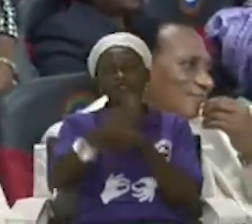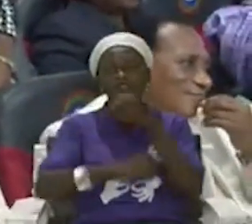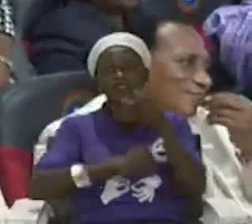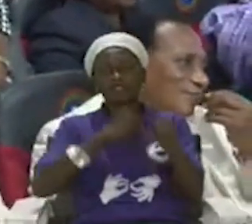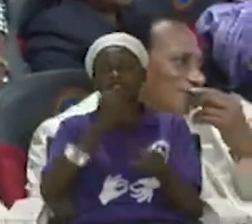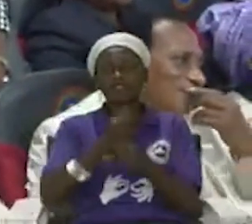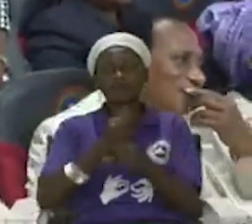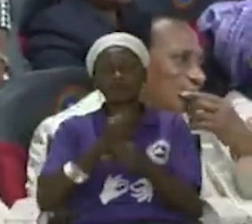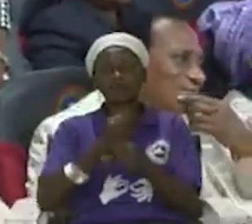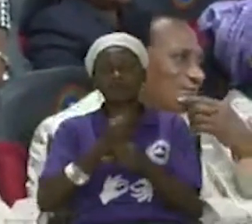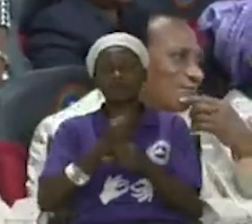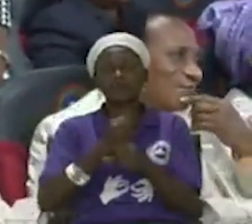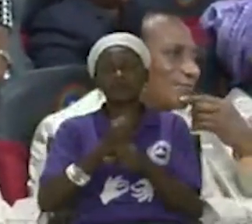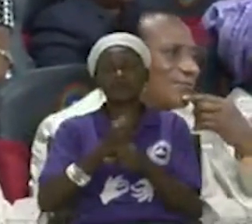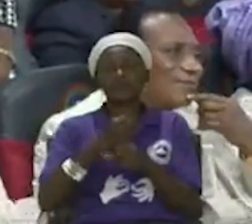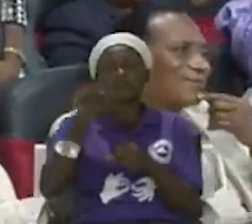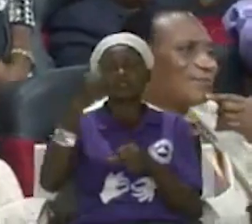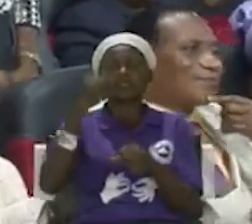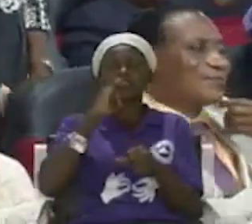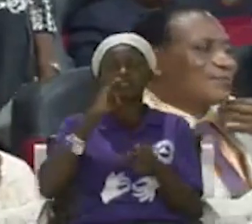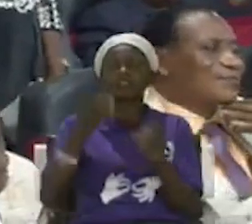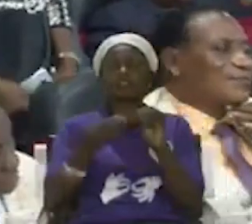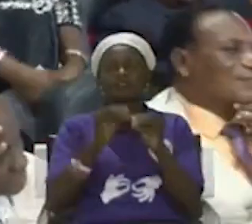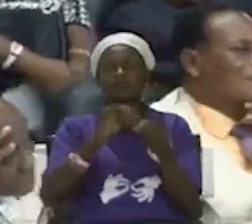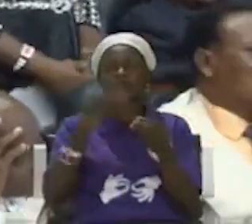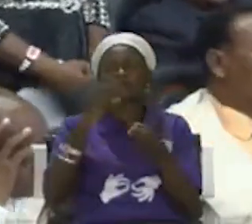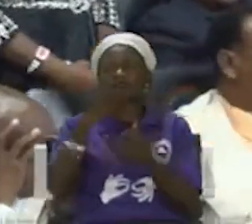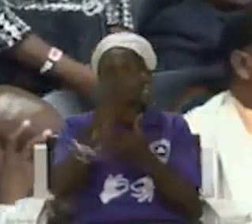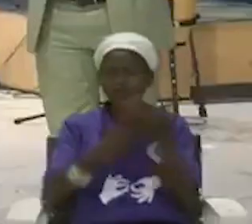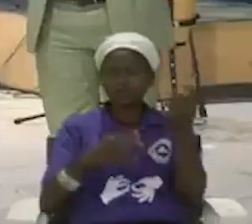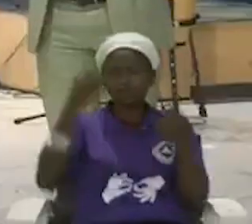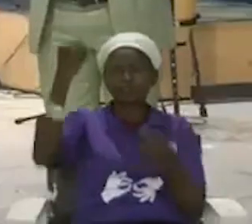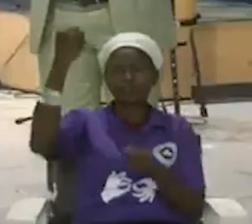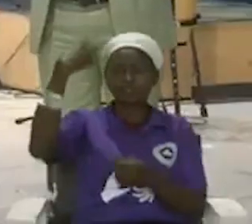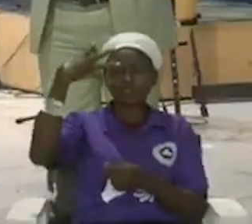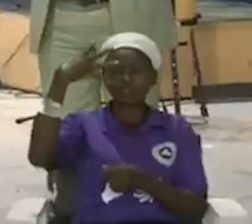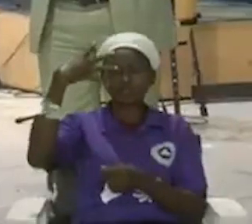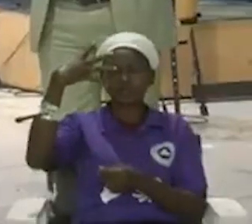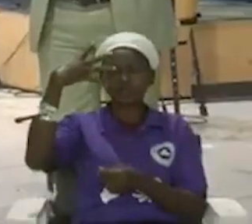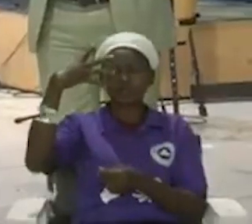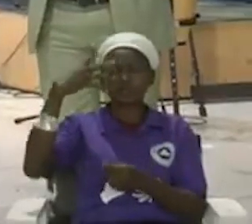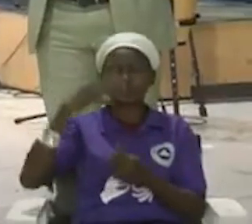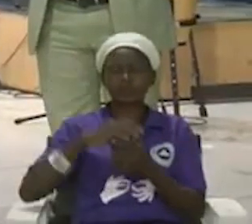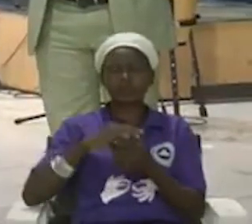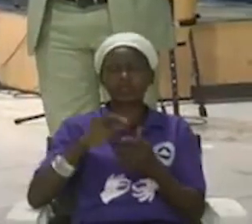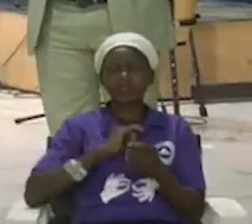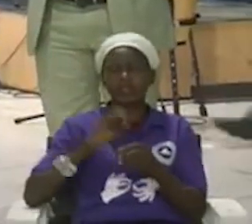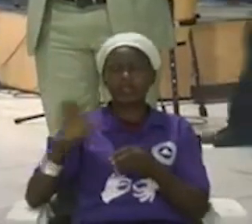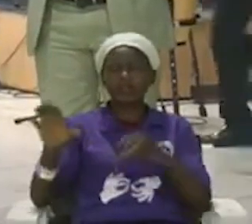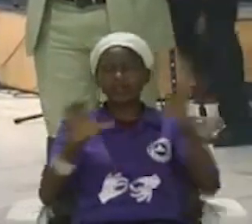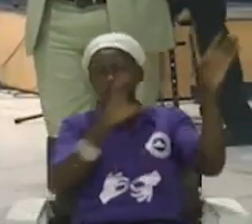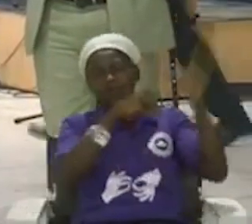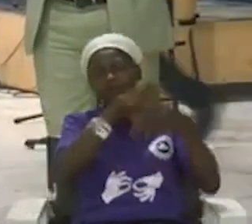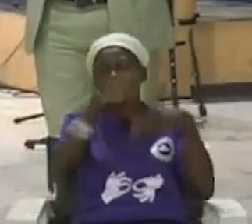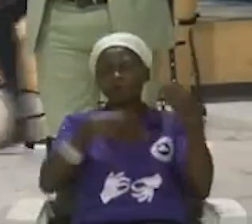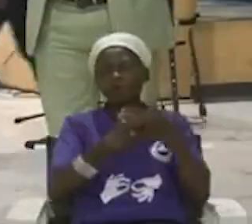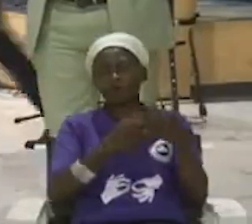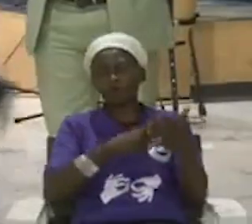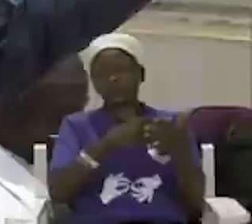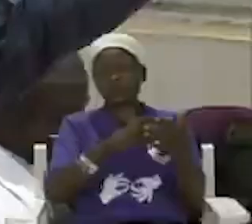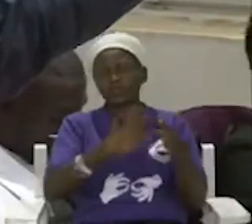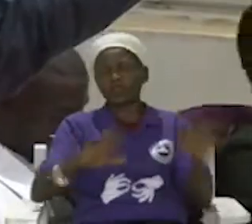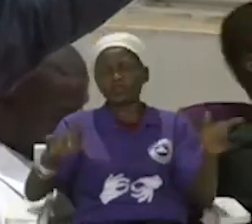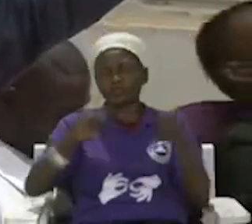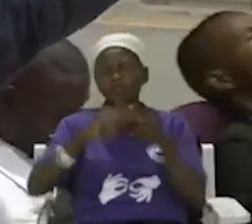and 10 is the number of double grace. I commit all these your children into your